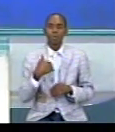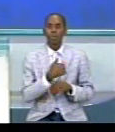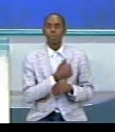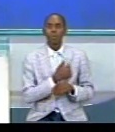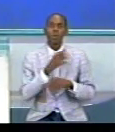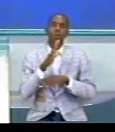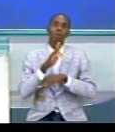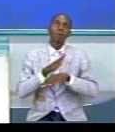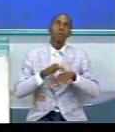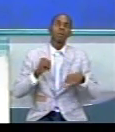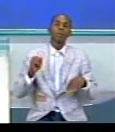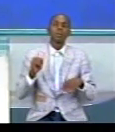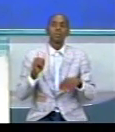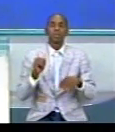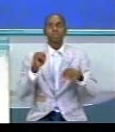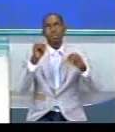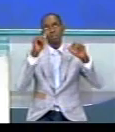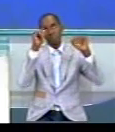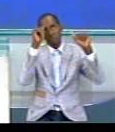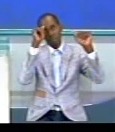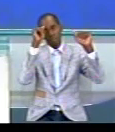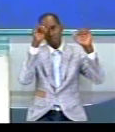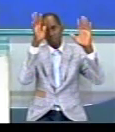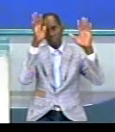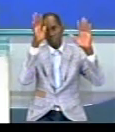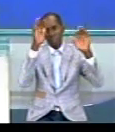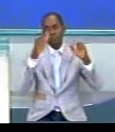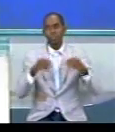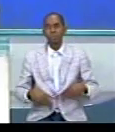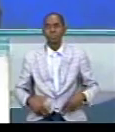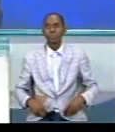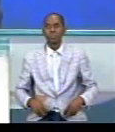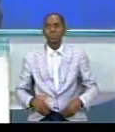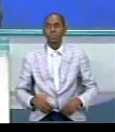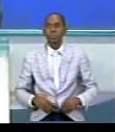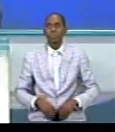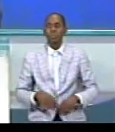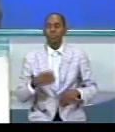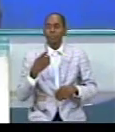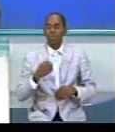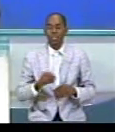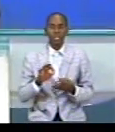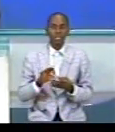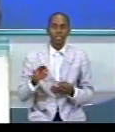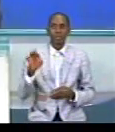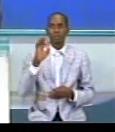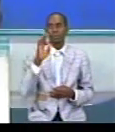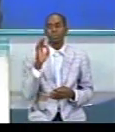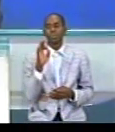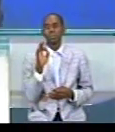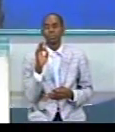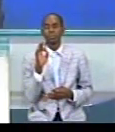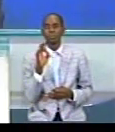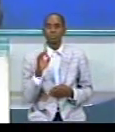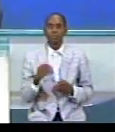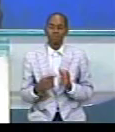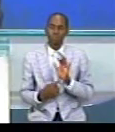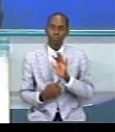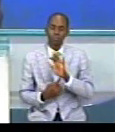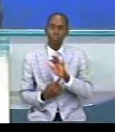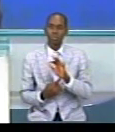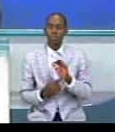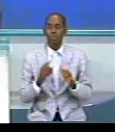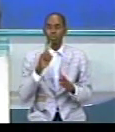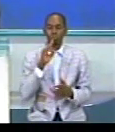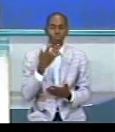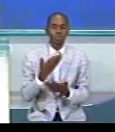cry, Abba, Father. The Spirit beareth witness with our